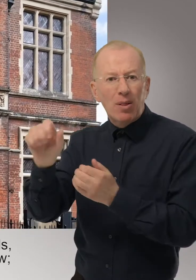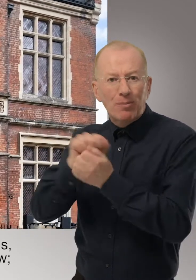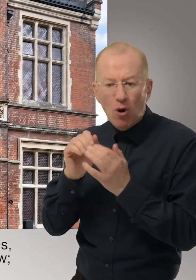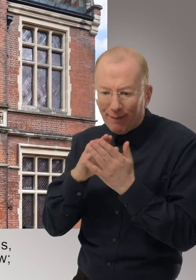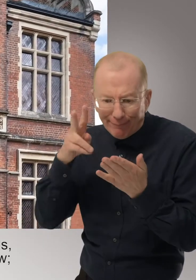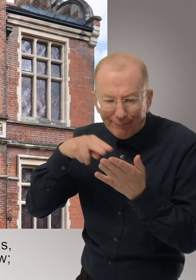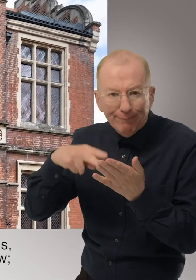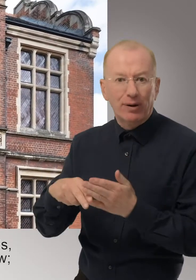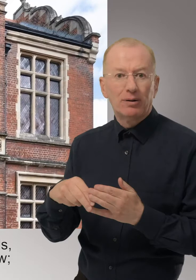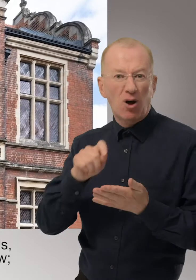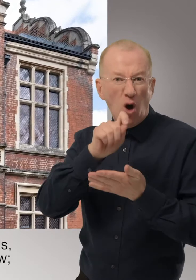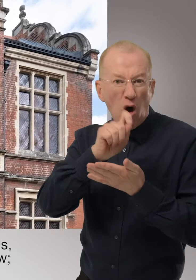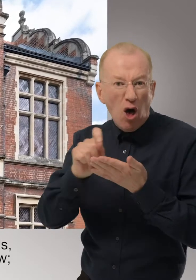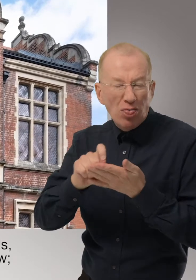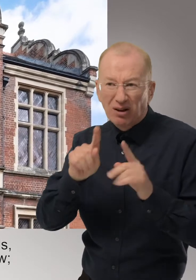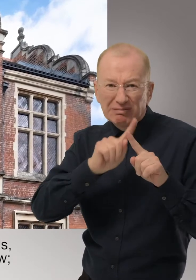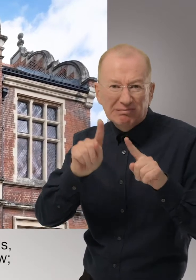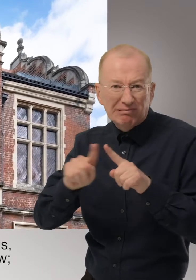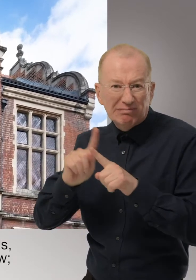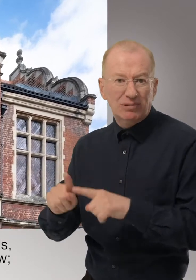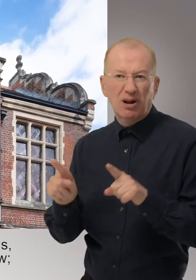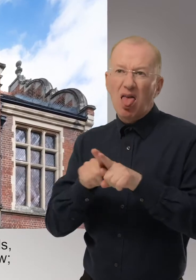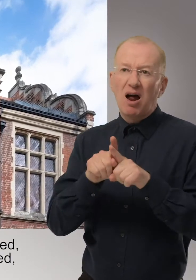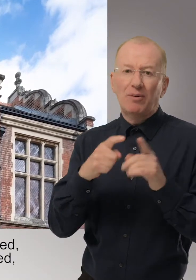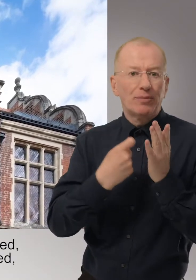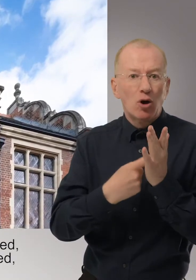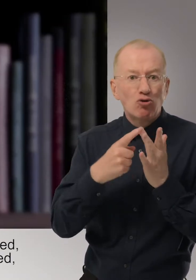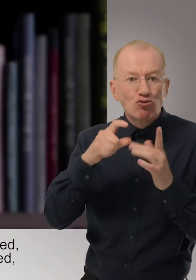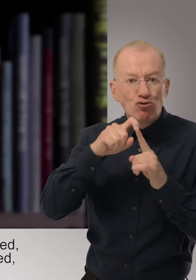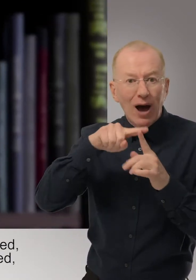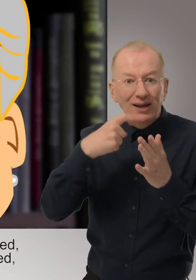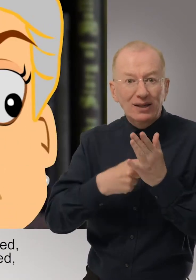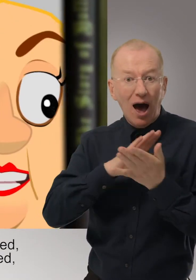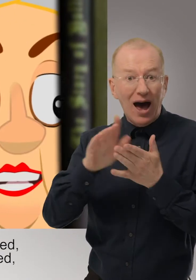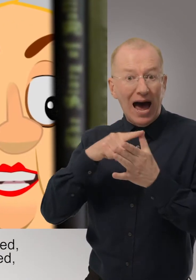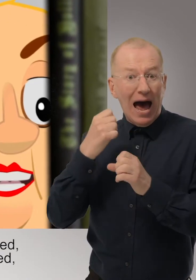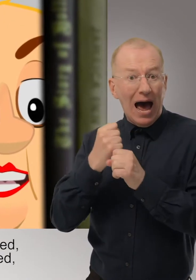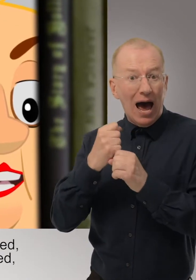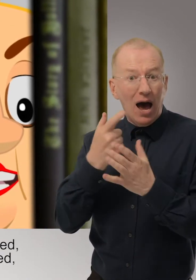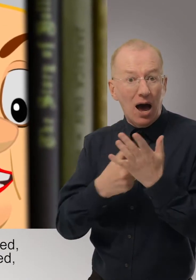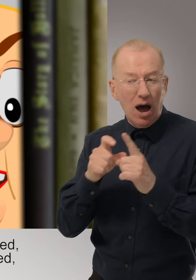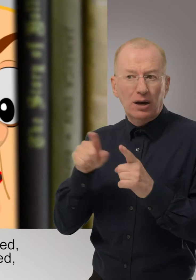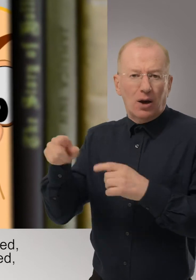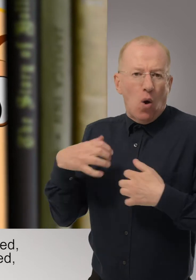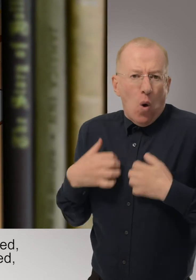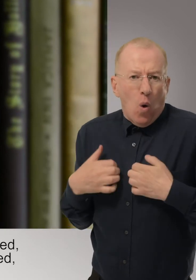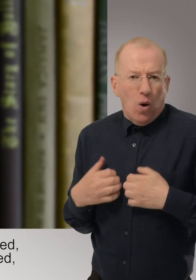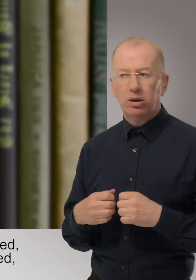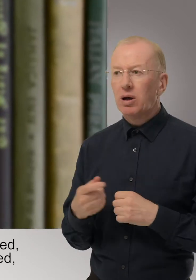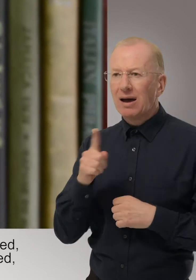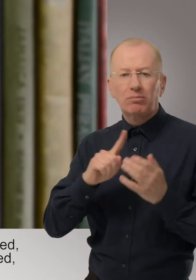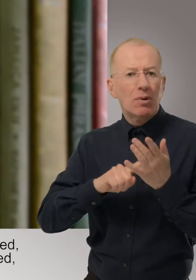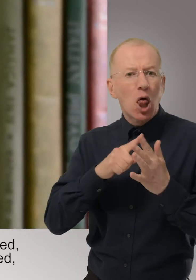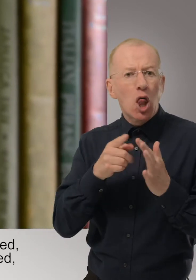to hold books of all kinds for all the people of the town to borrow. Novels by Rider Haggard which thrilled, works